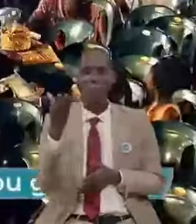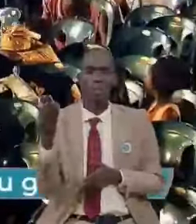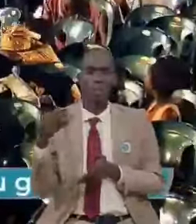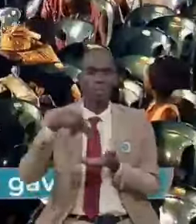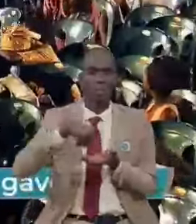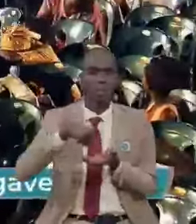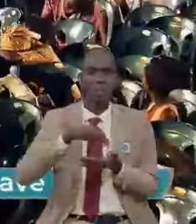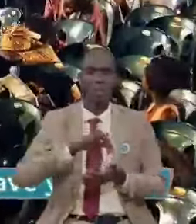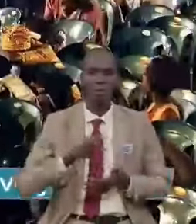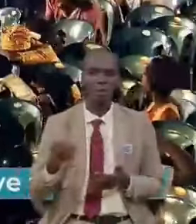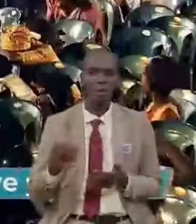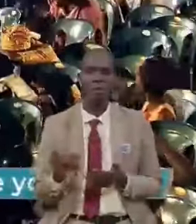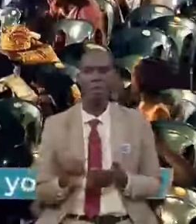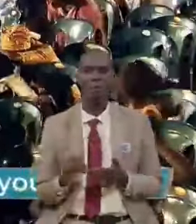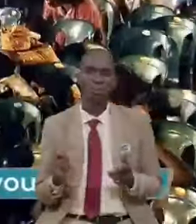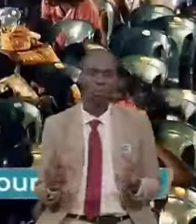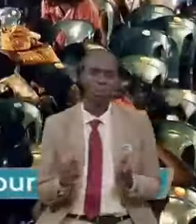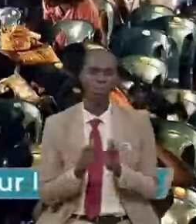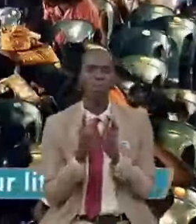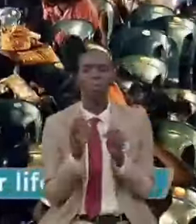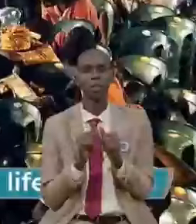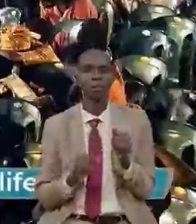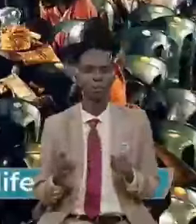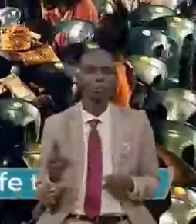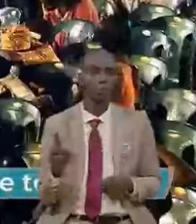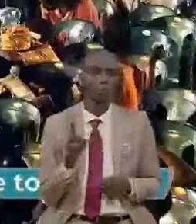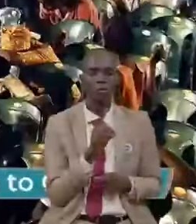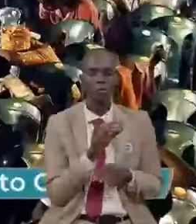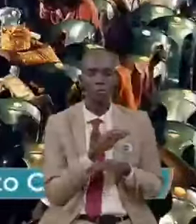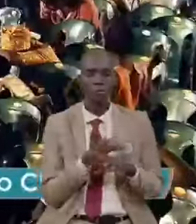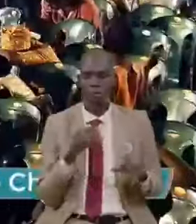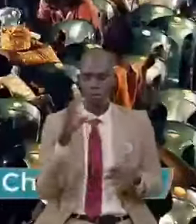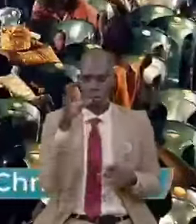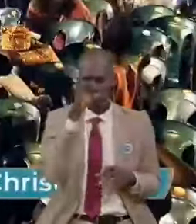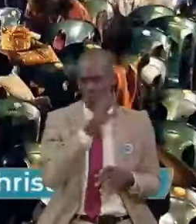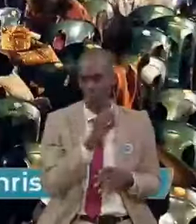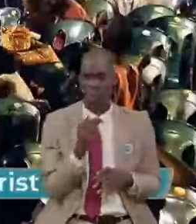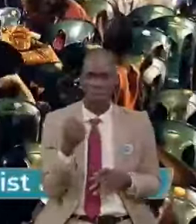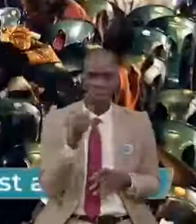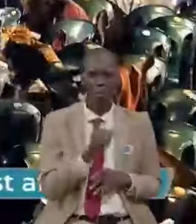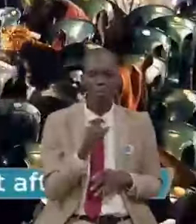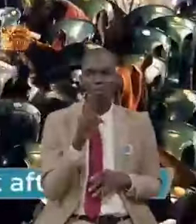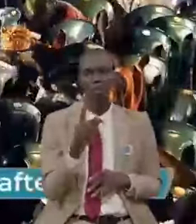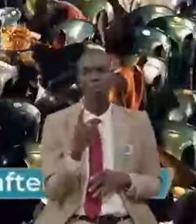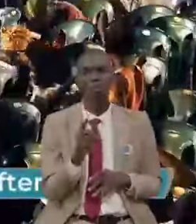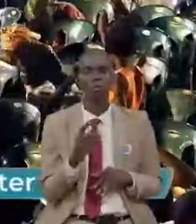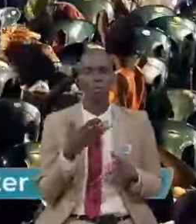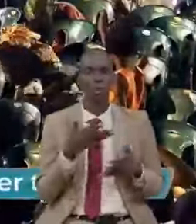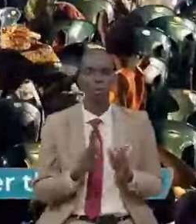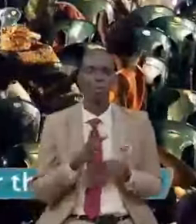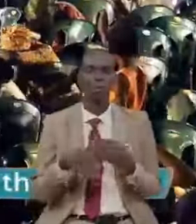reach out to them towards the gate. Let counselors be there too, all over the